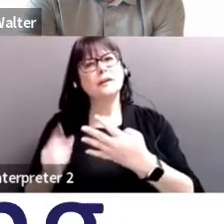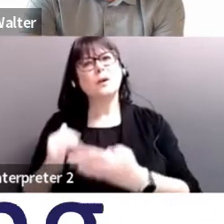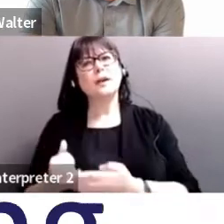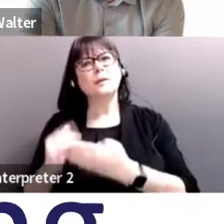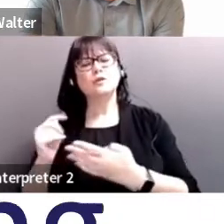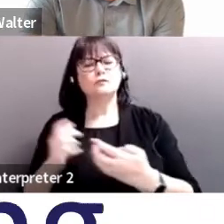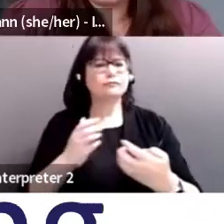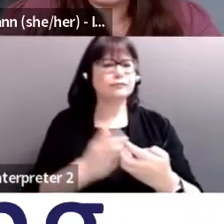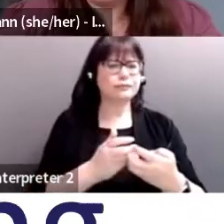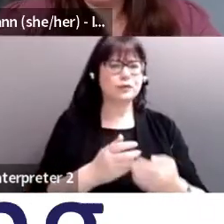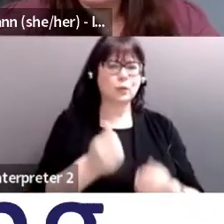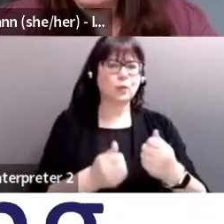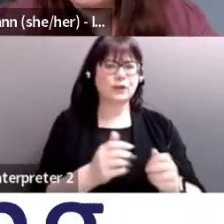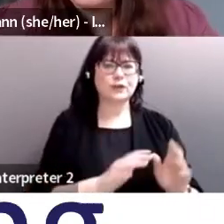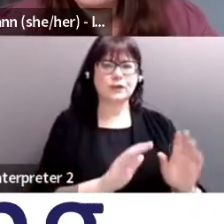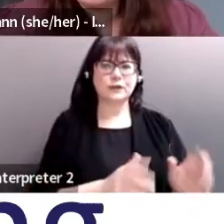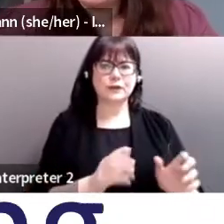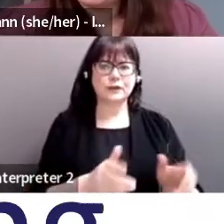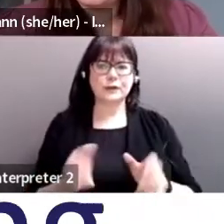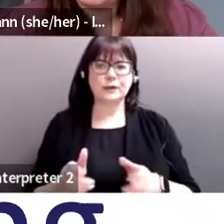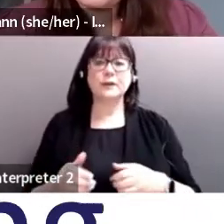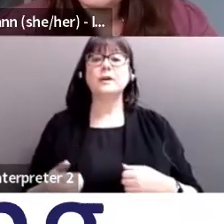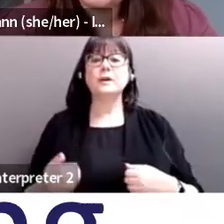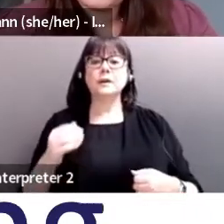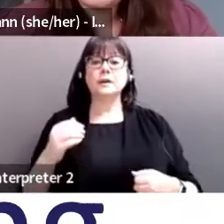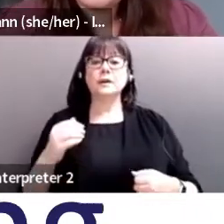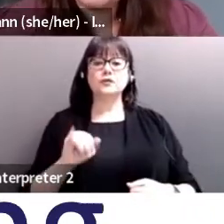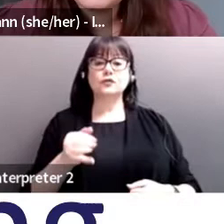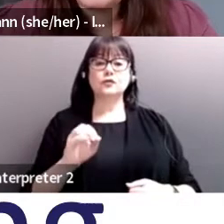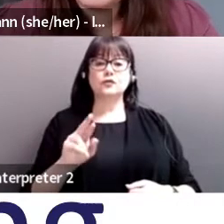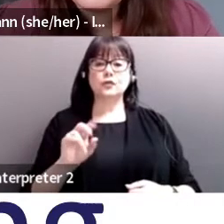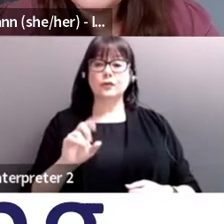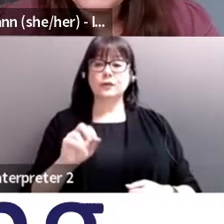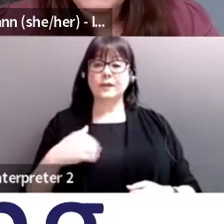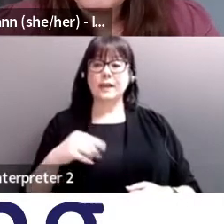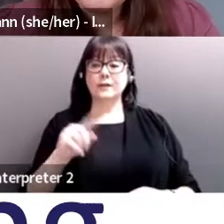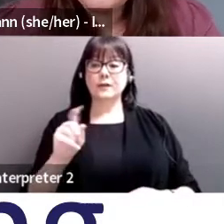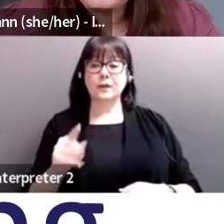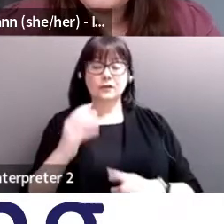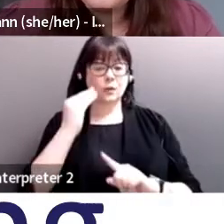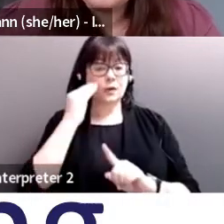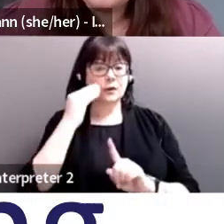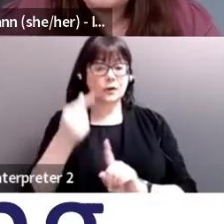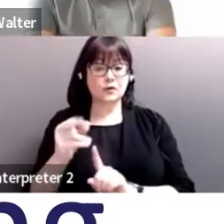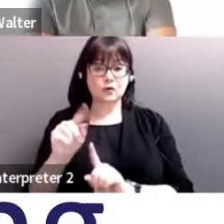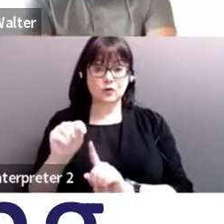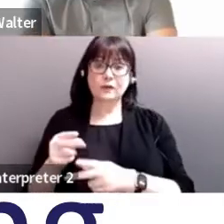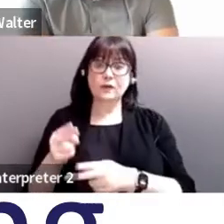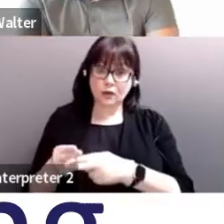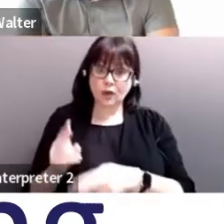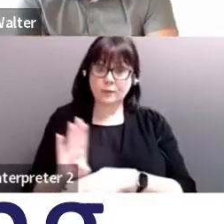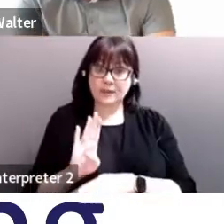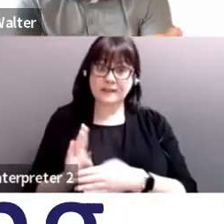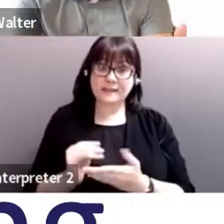1. Question for you, Ben. Yes. Do grants count as business income? Yes, they